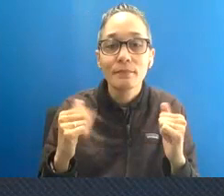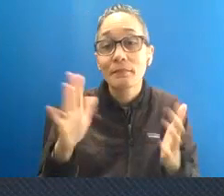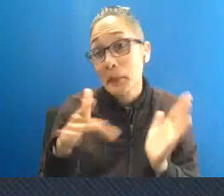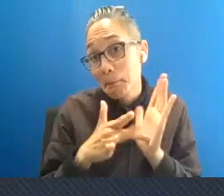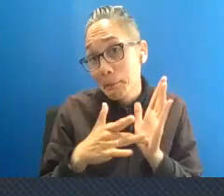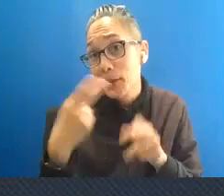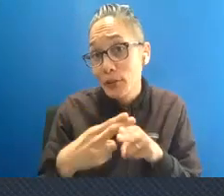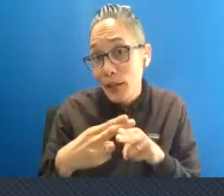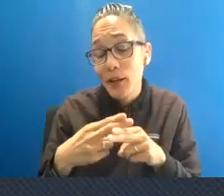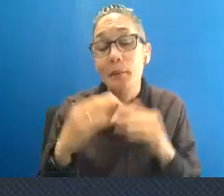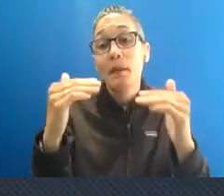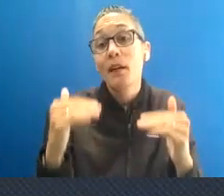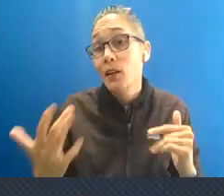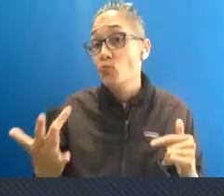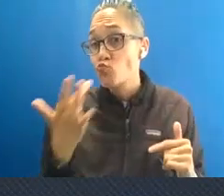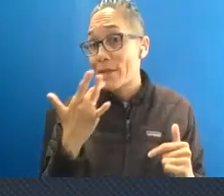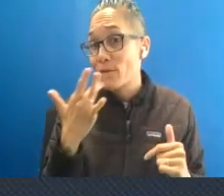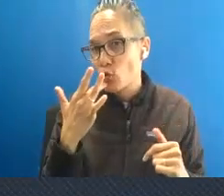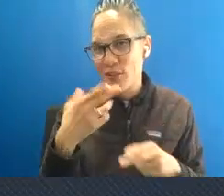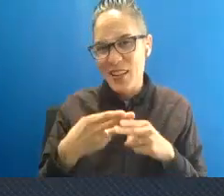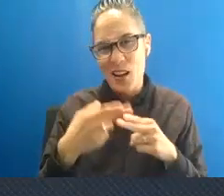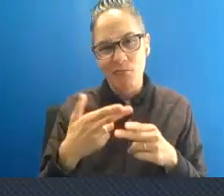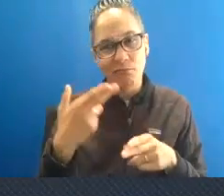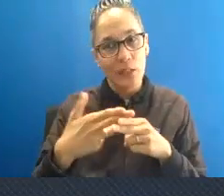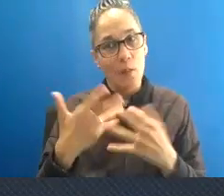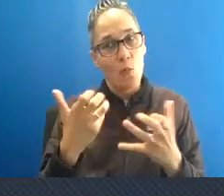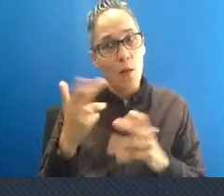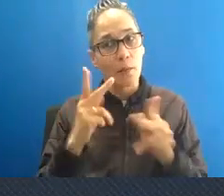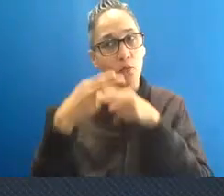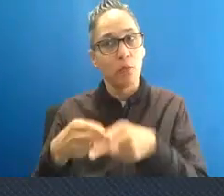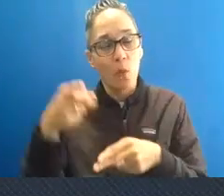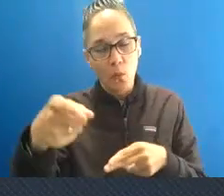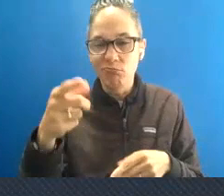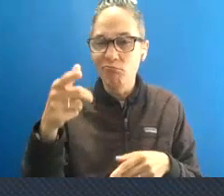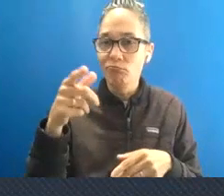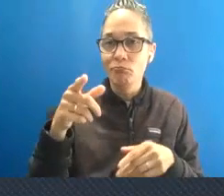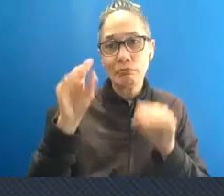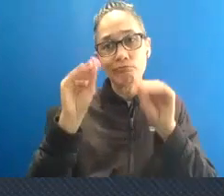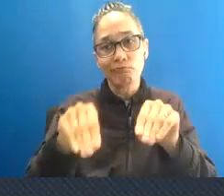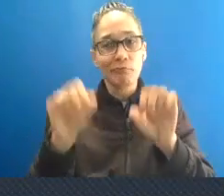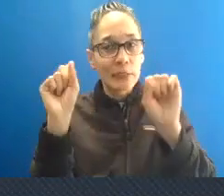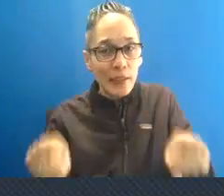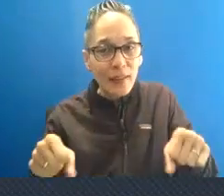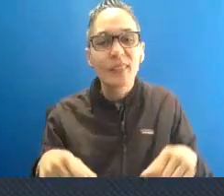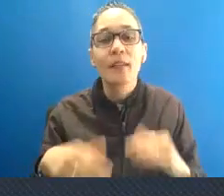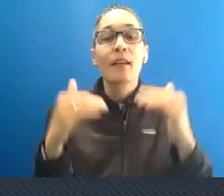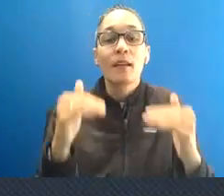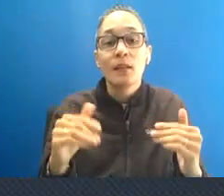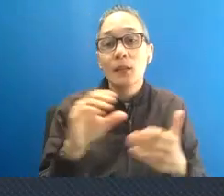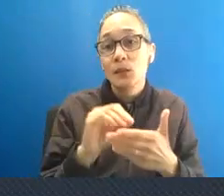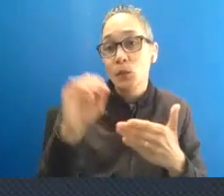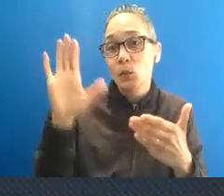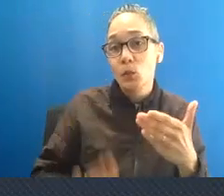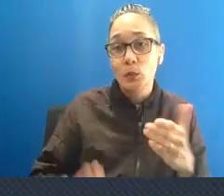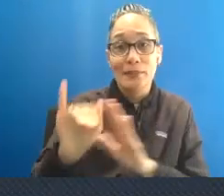Middle name and preferred name are both optional, so you don't have to fill it out if you don't want to. And onto the student ID number,